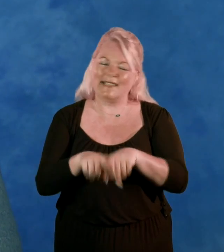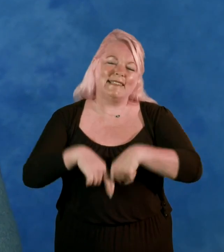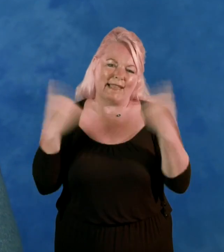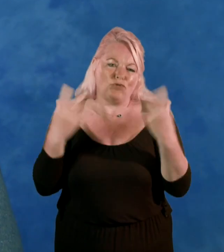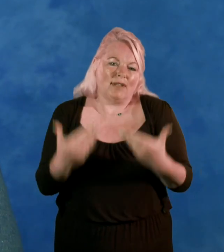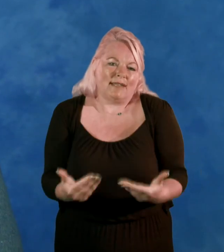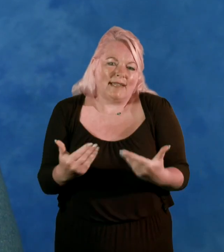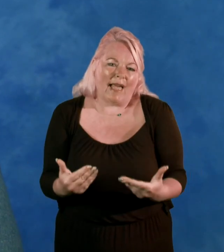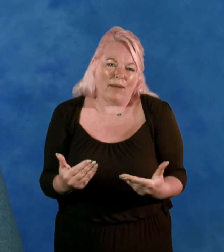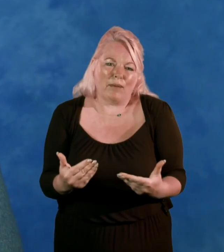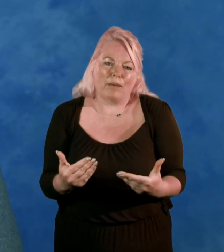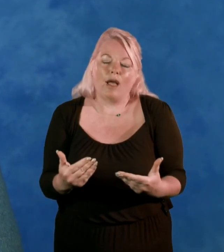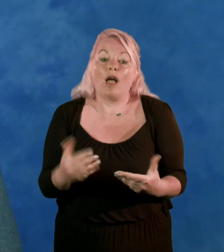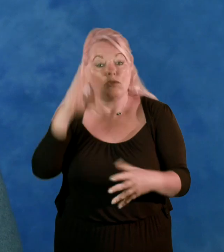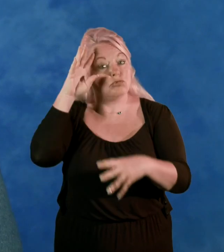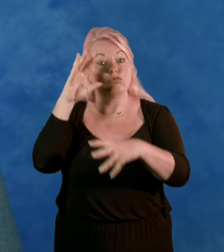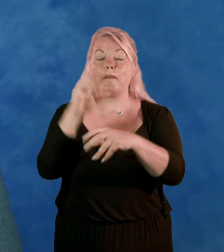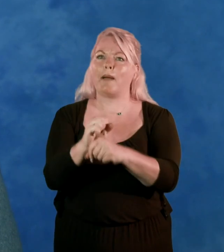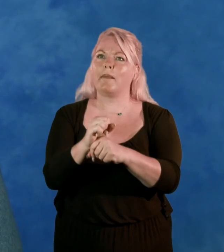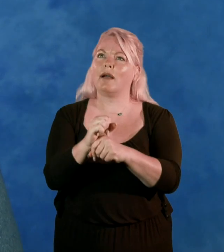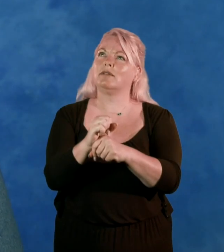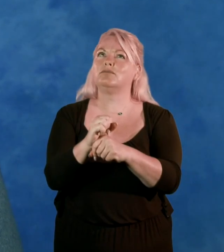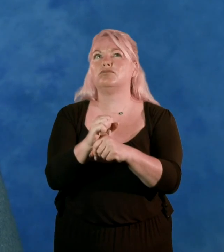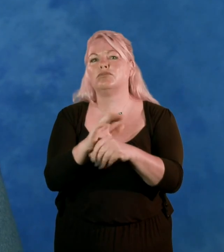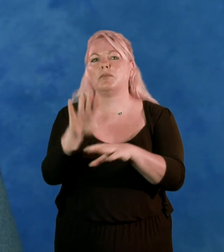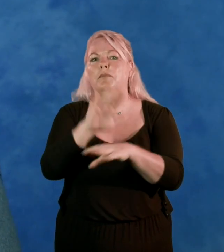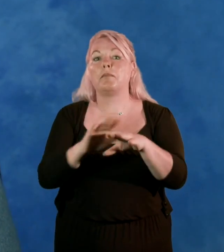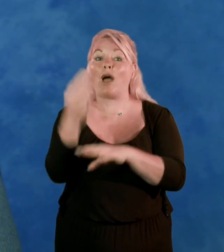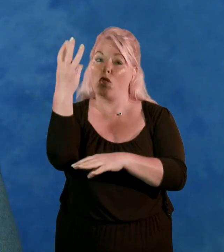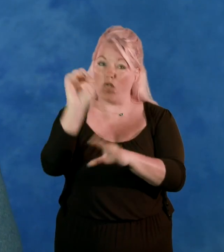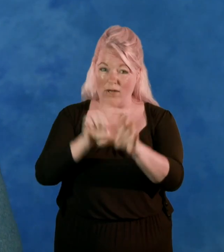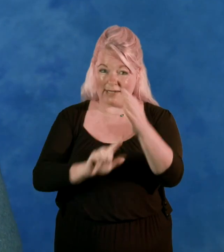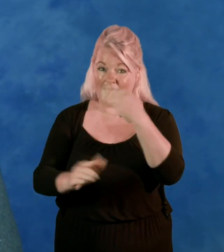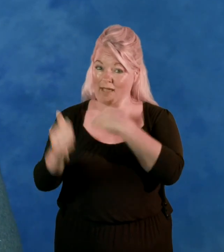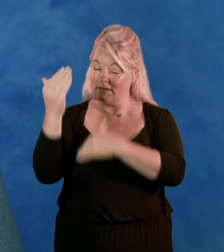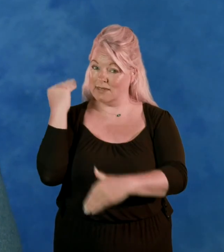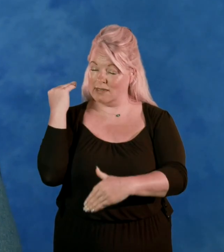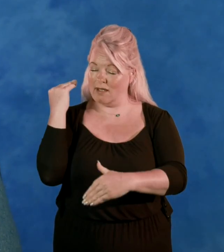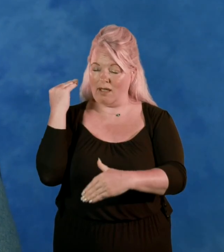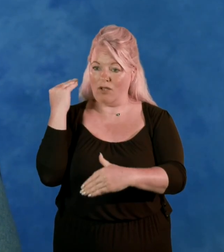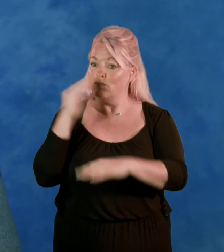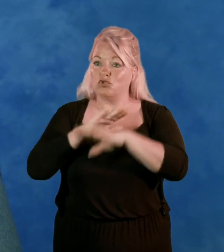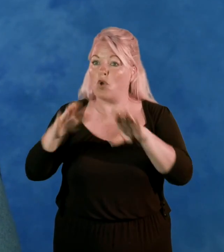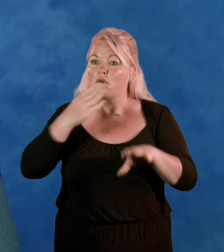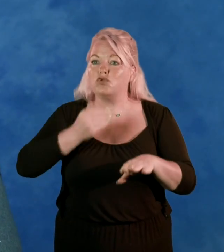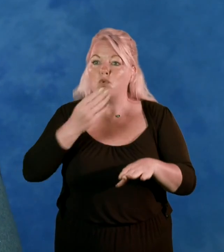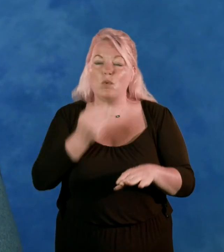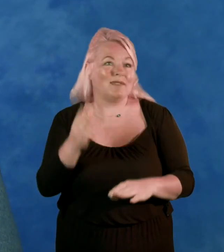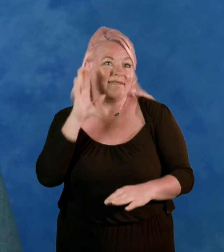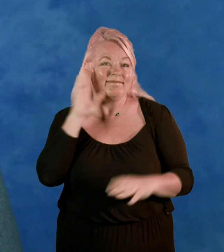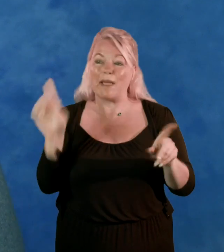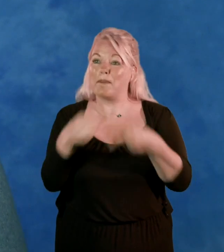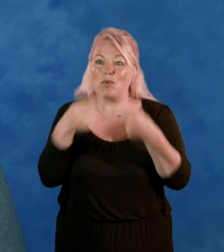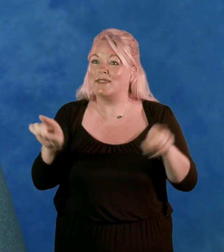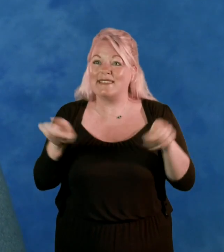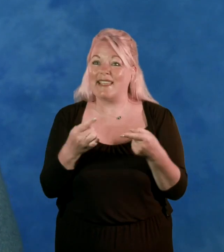And also, don't forget, after 30-odd years, you forget. If